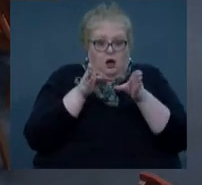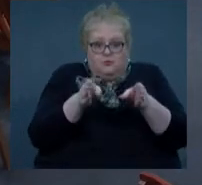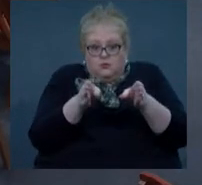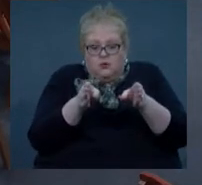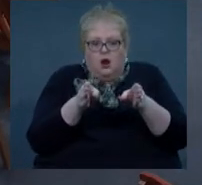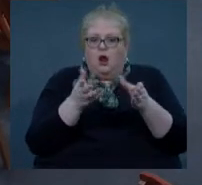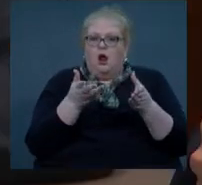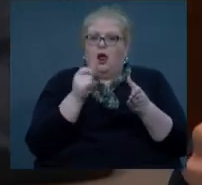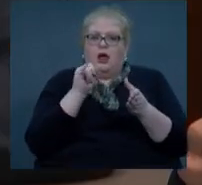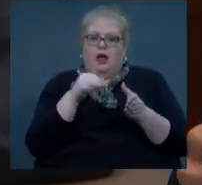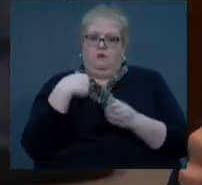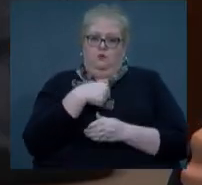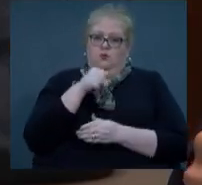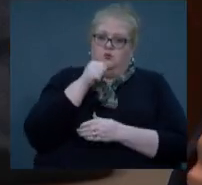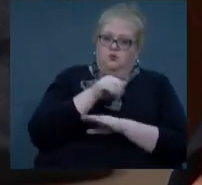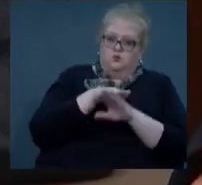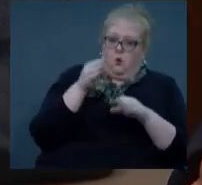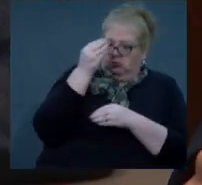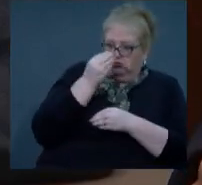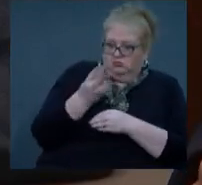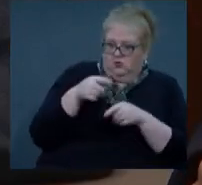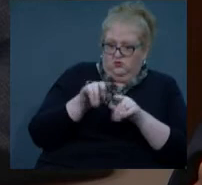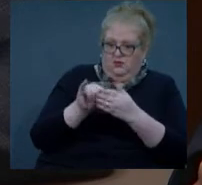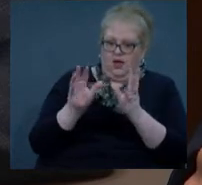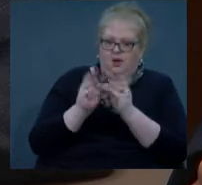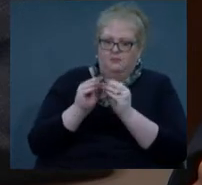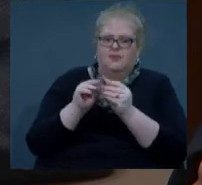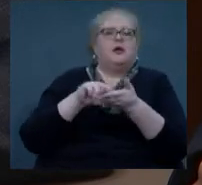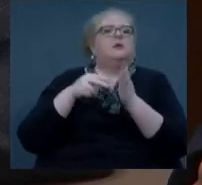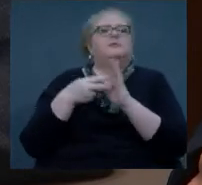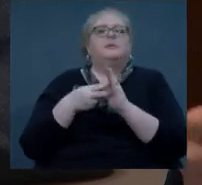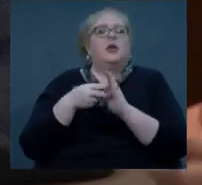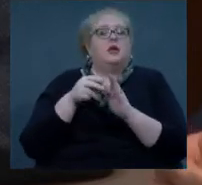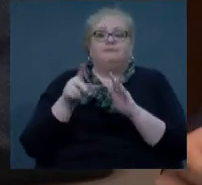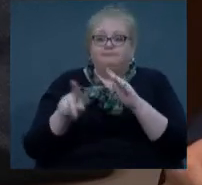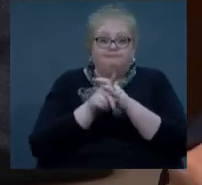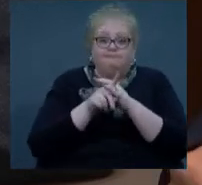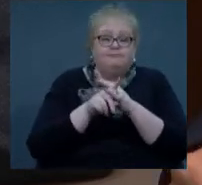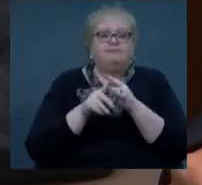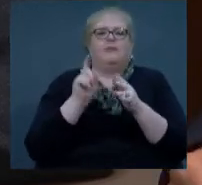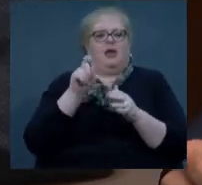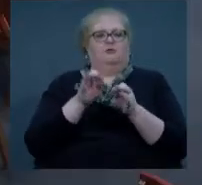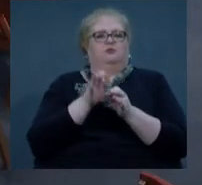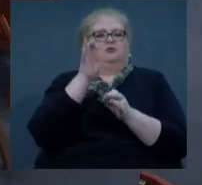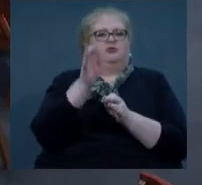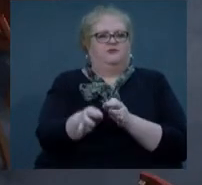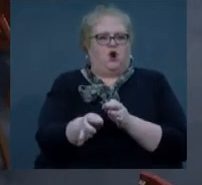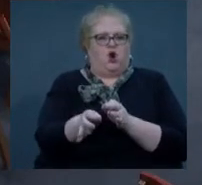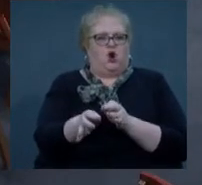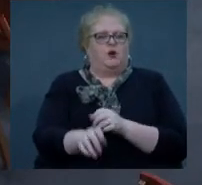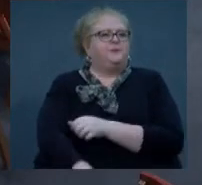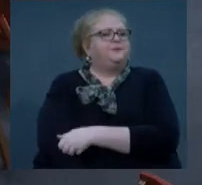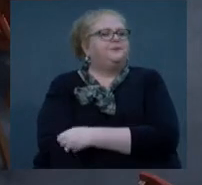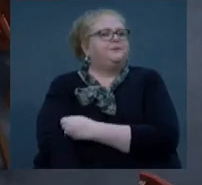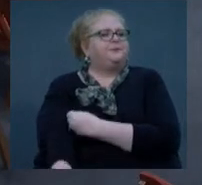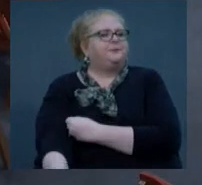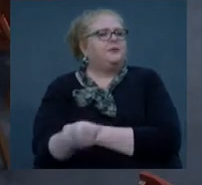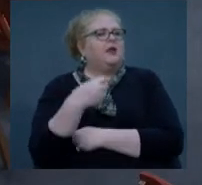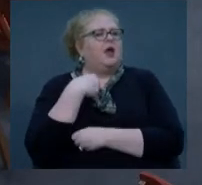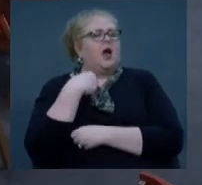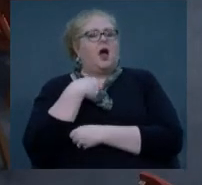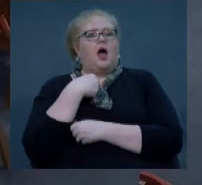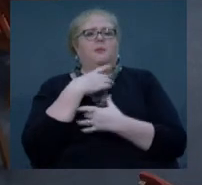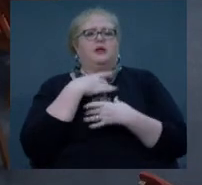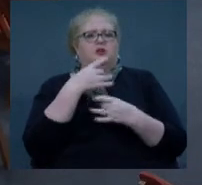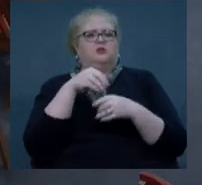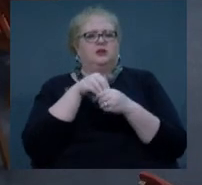meeting, Right. then they need to be deferred, to the next meeting. And I'm all good trying this change, because there